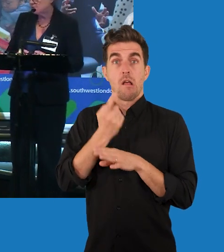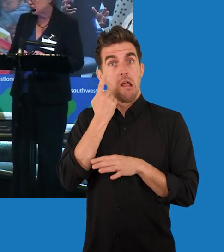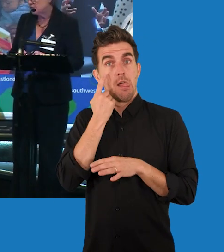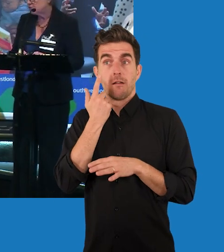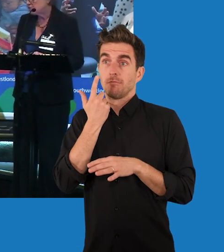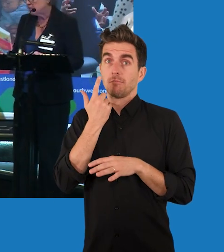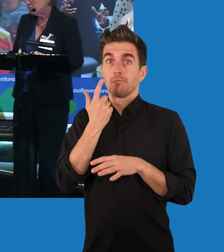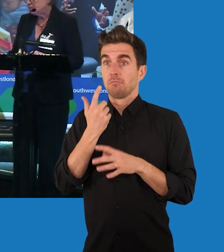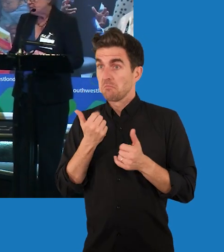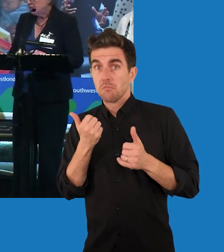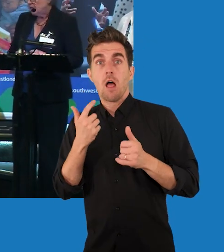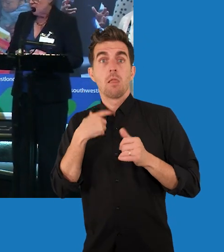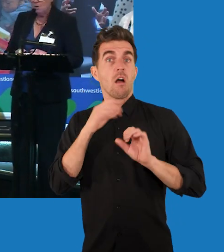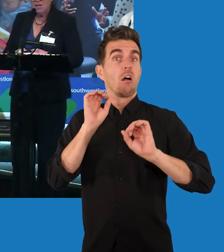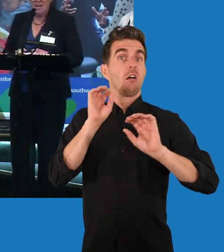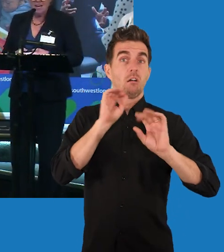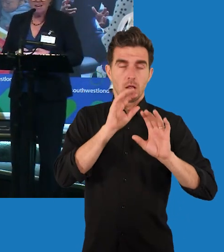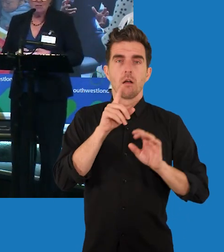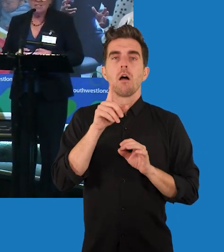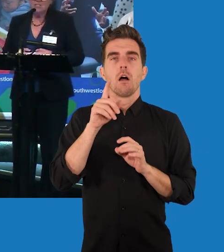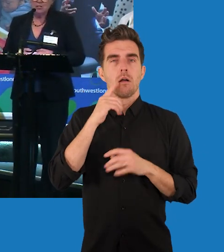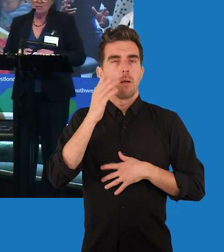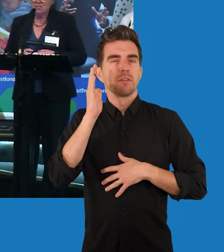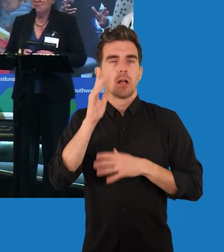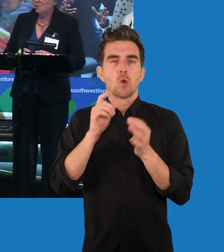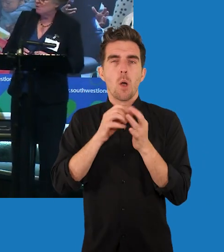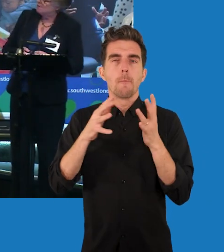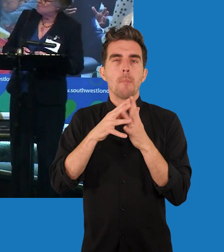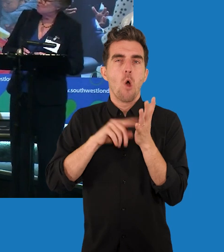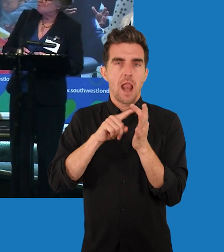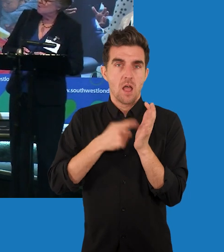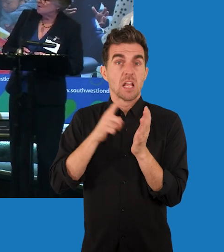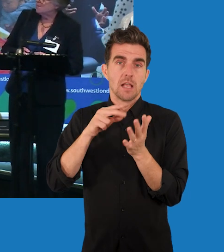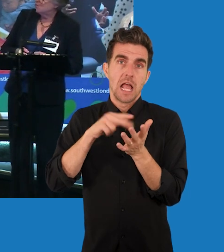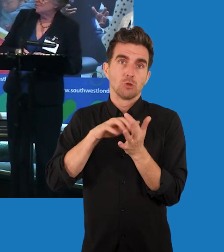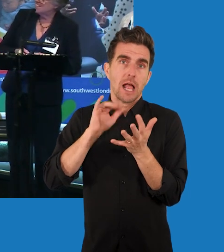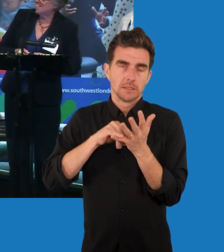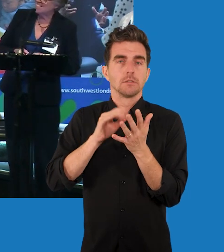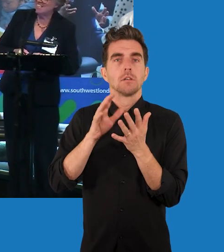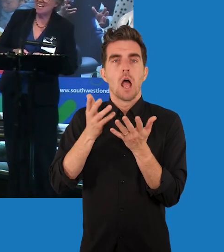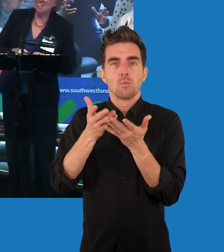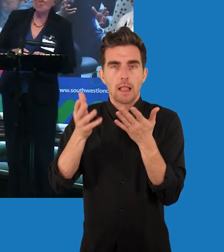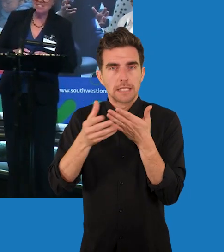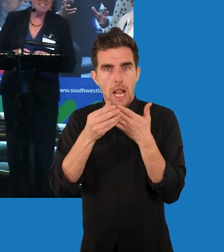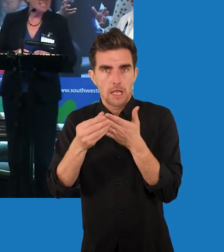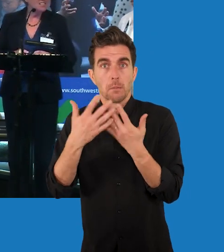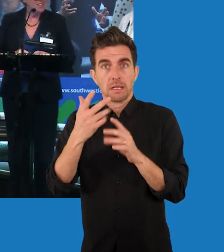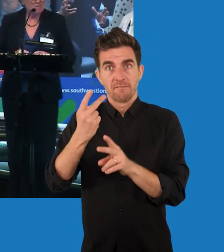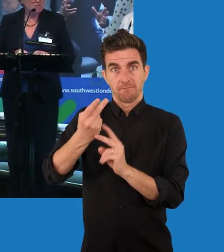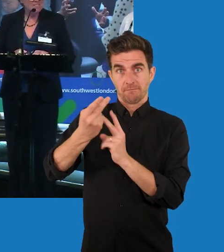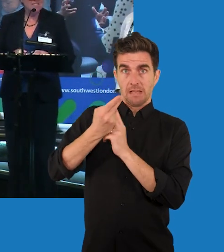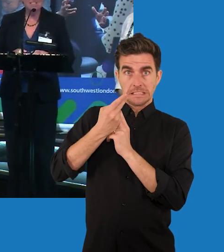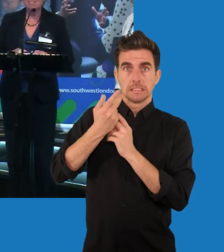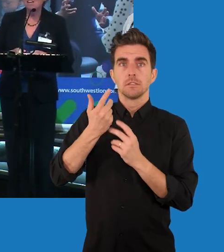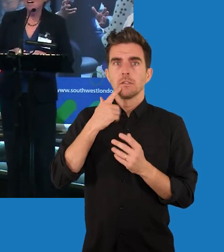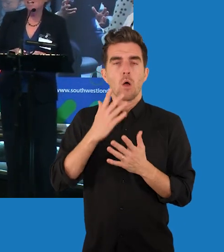this across the country. It got into the notice of Prof. Bowler, who's the NHS Inequalities Lead, who came